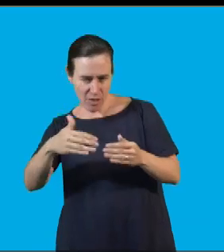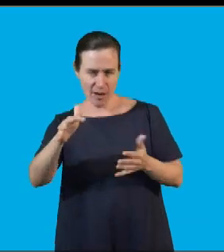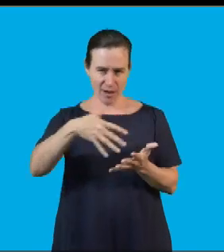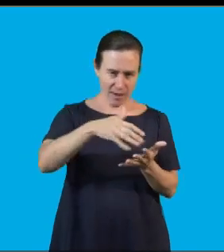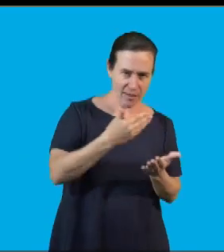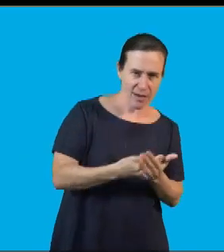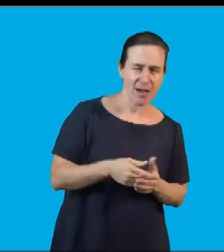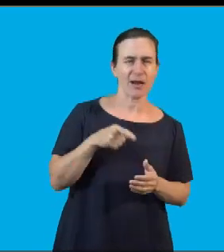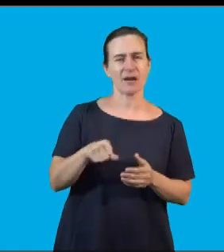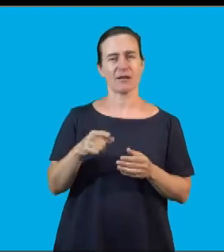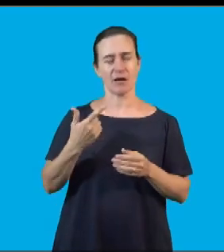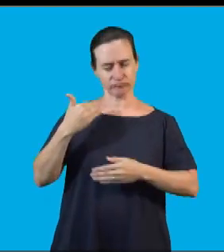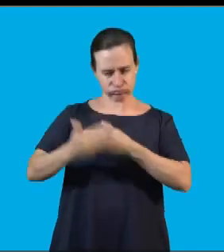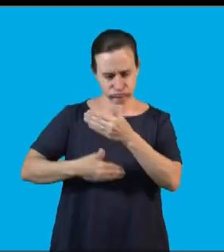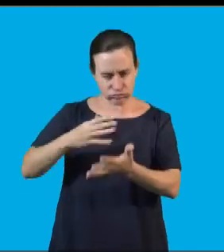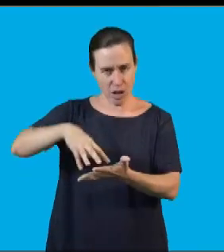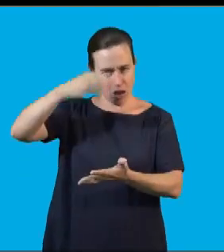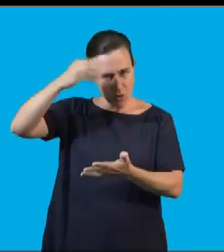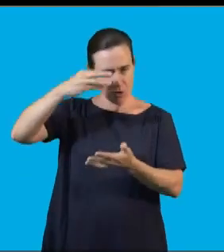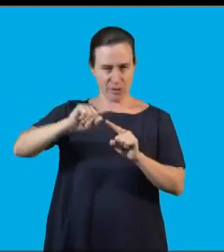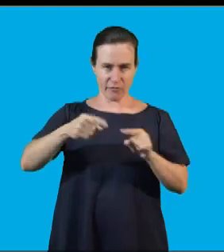communication skills, active learning methods,